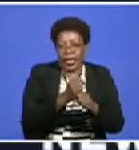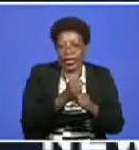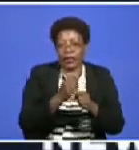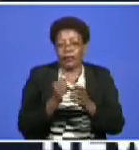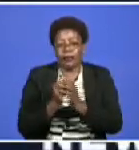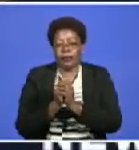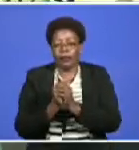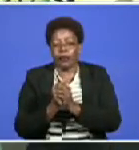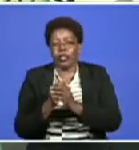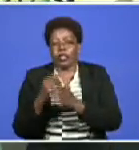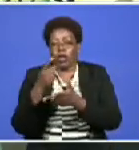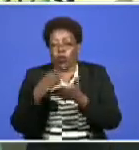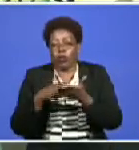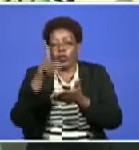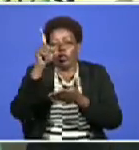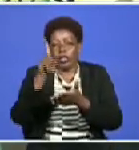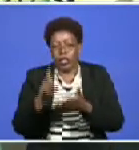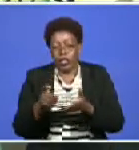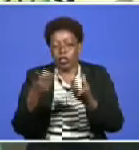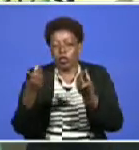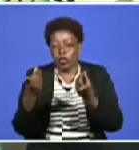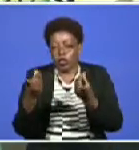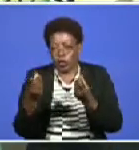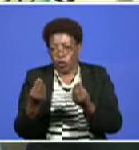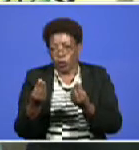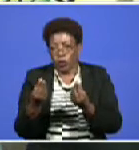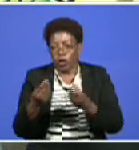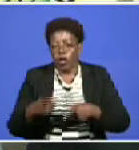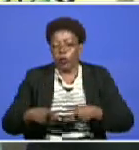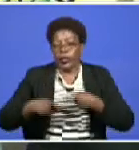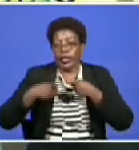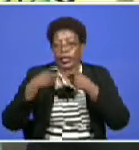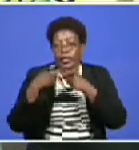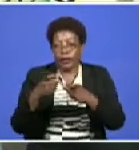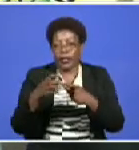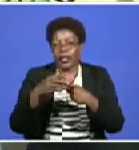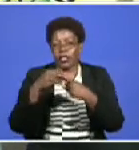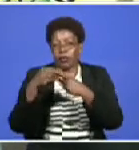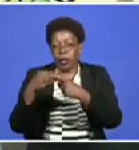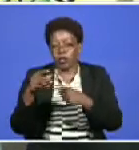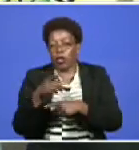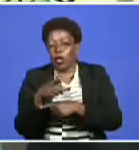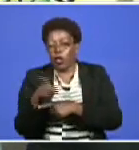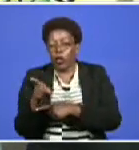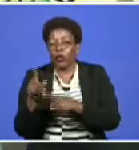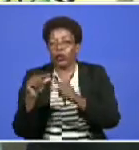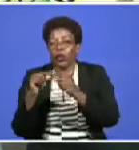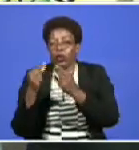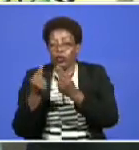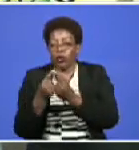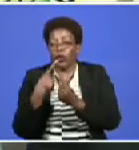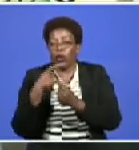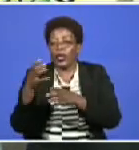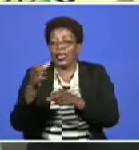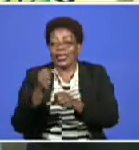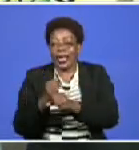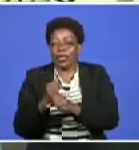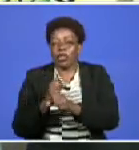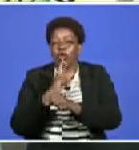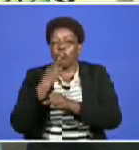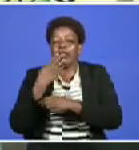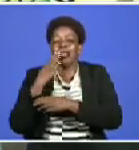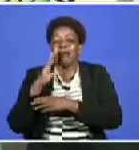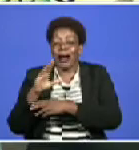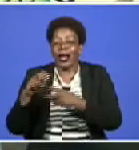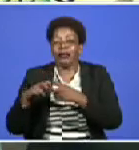need to do is ensure that within the populace we are giving, especially those groups that can get really bad